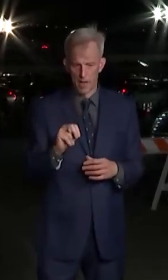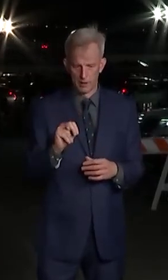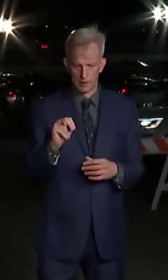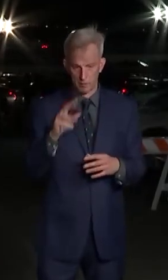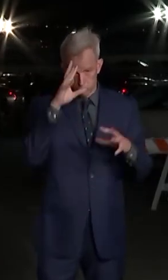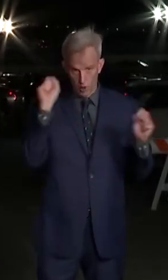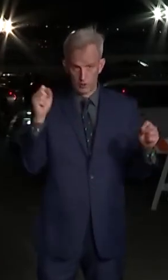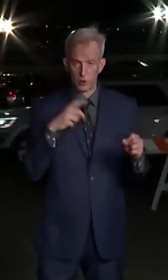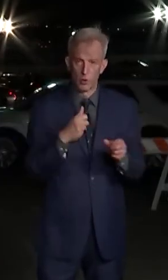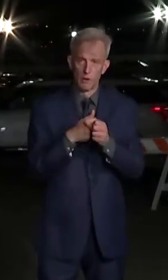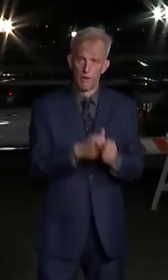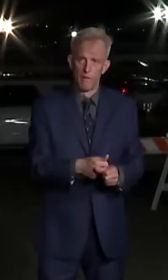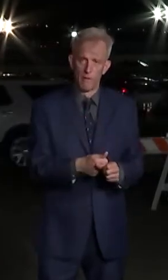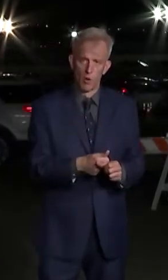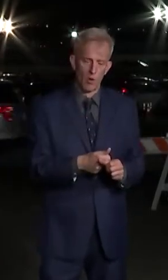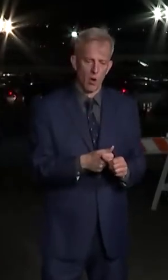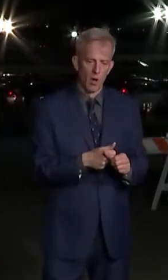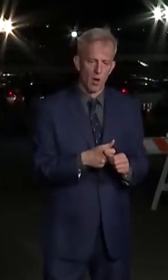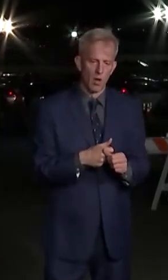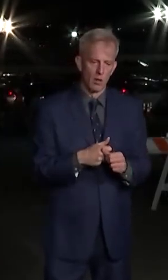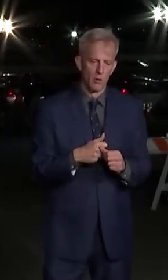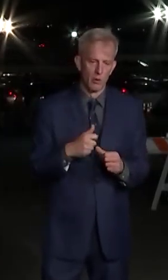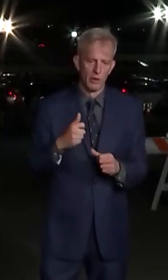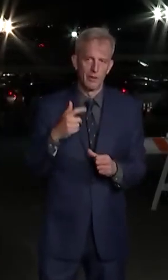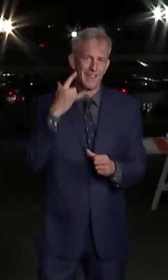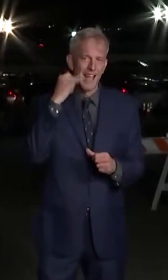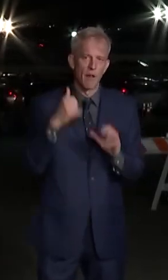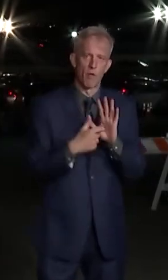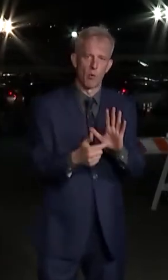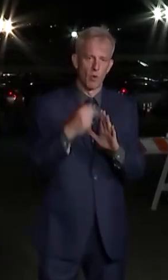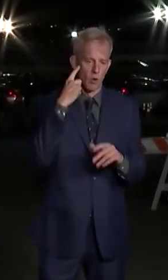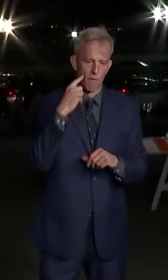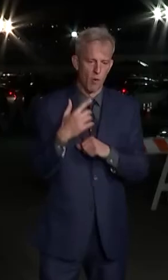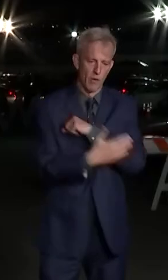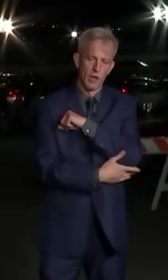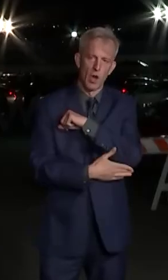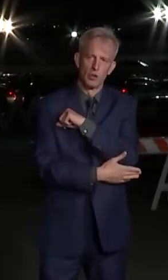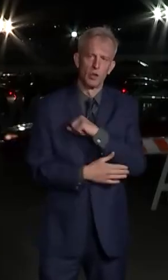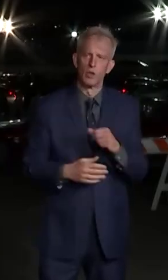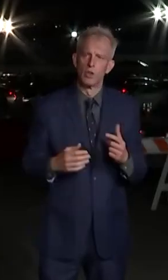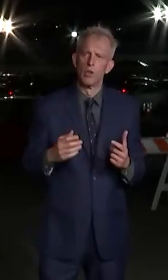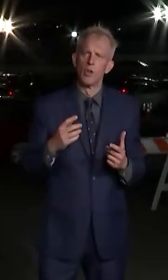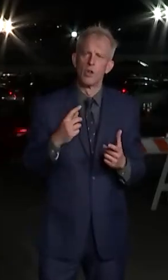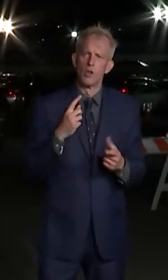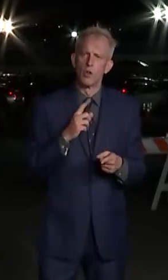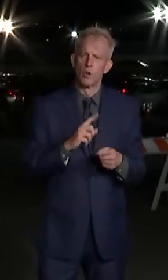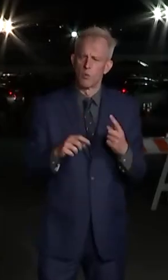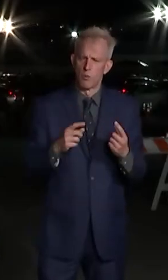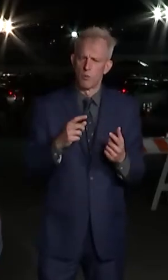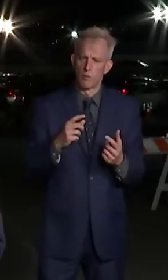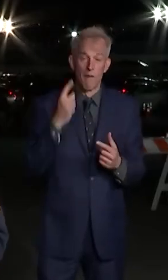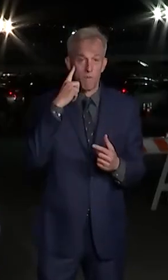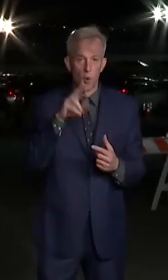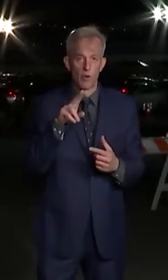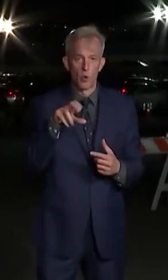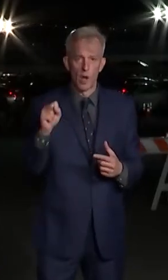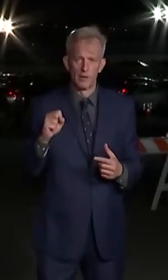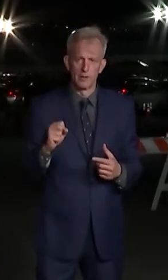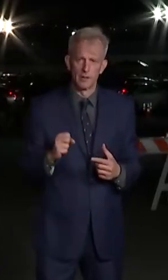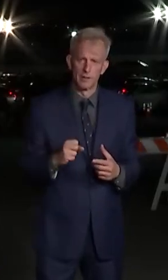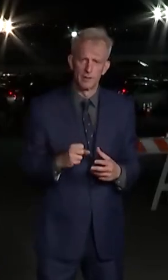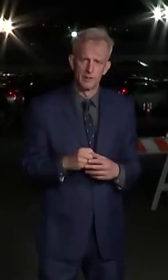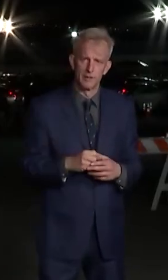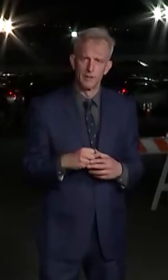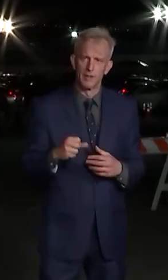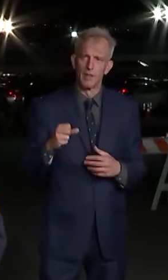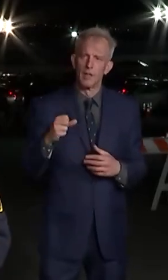country, Make America California Again. What would you recommend Biden copy from California, and what should he avoid? MACA. I haven't heard that before.